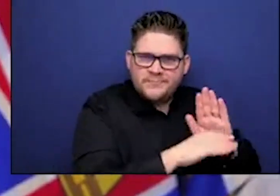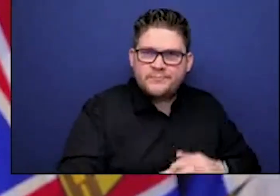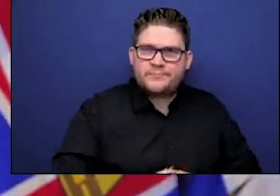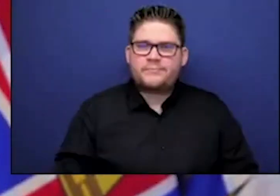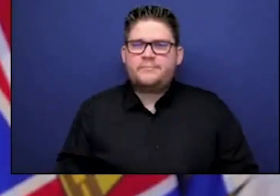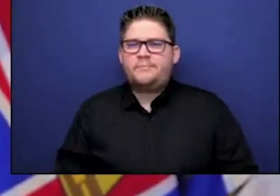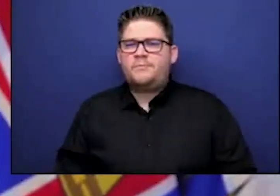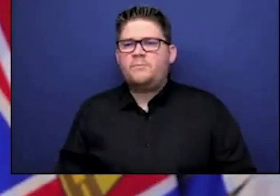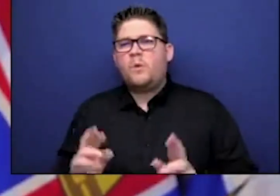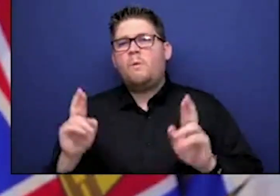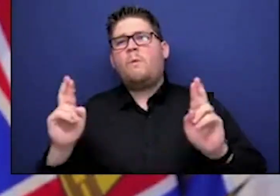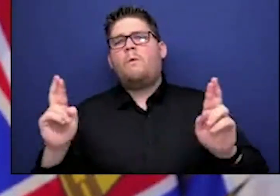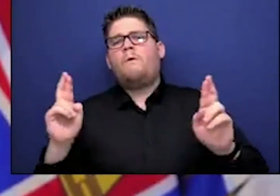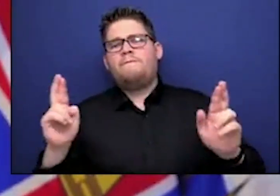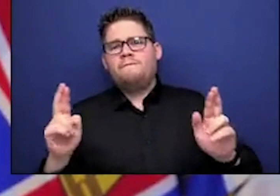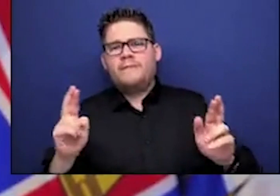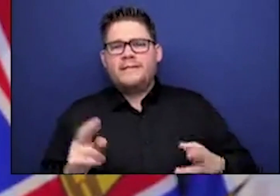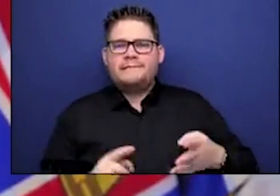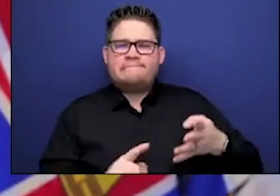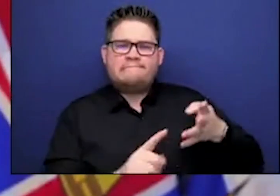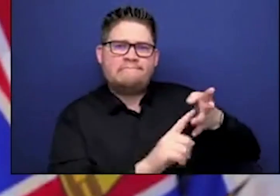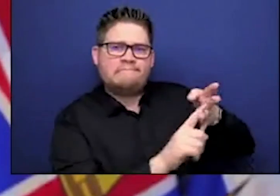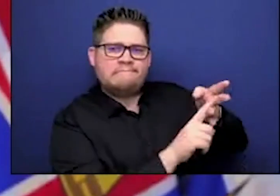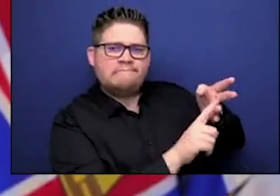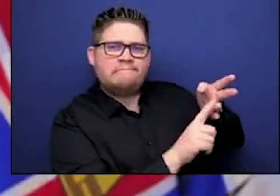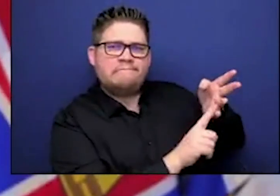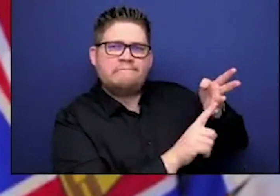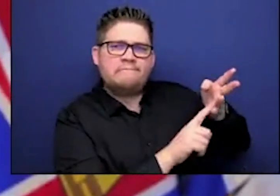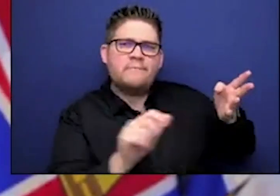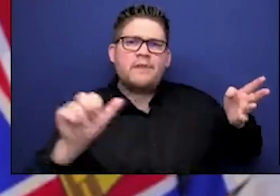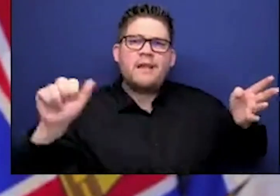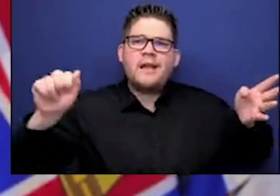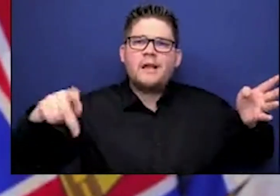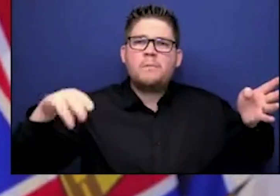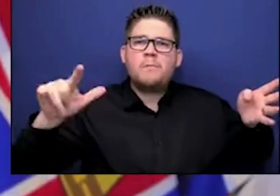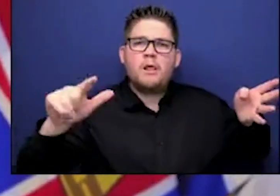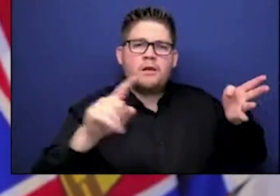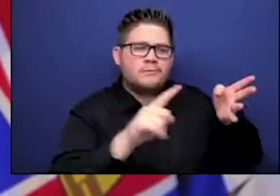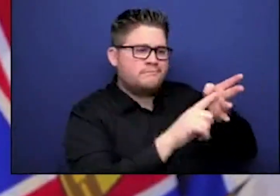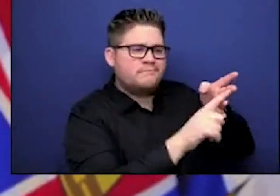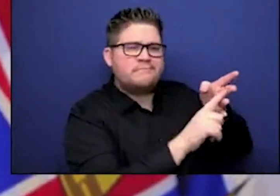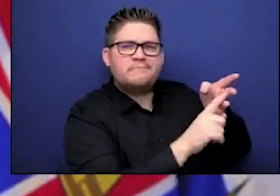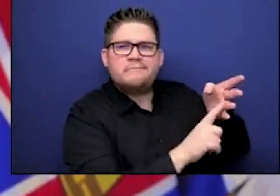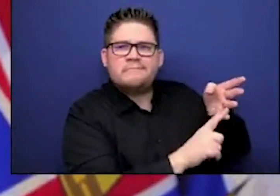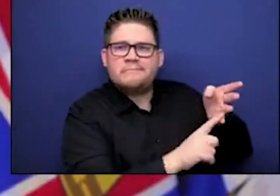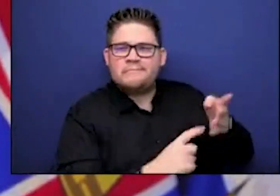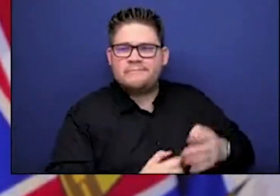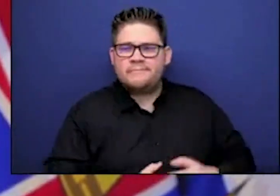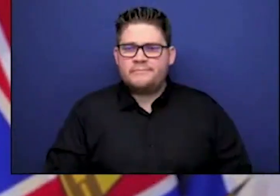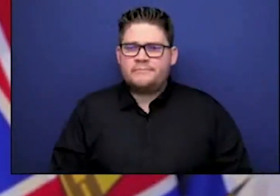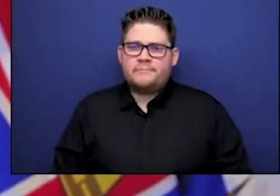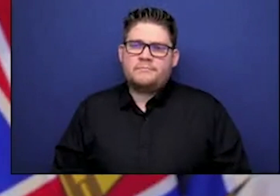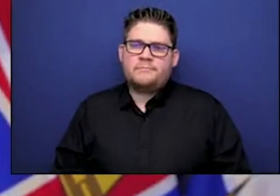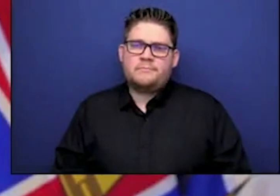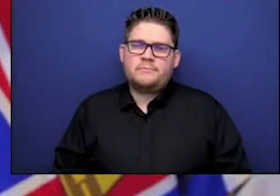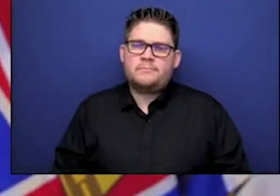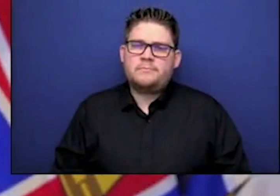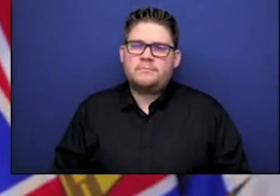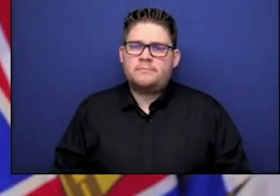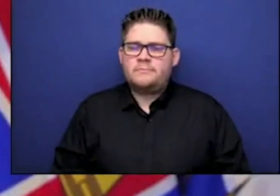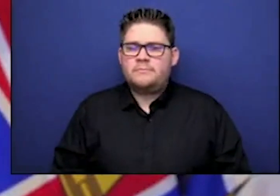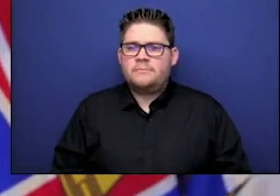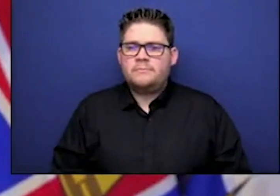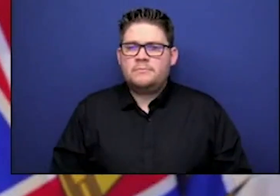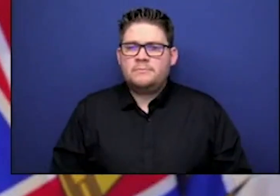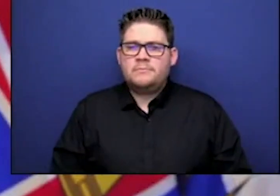all flexible, depending on the advice that I'm giving about what are the important things that we need to take into consideration. Then,